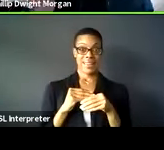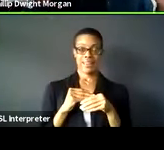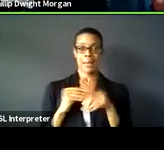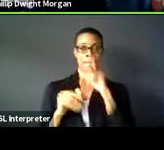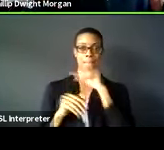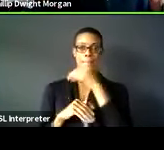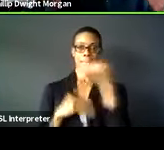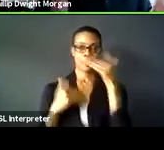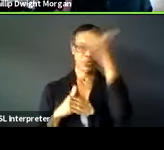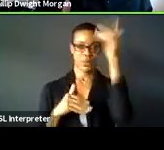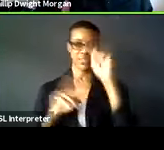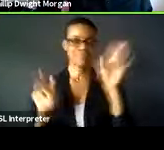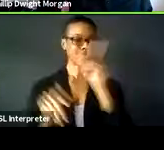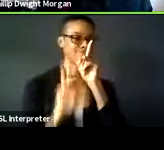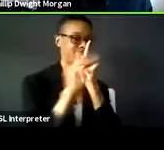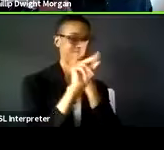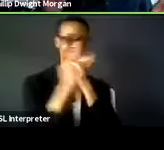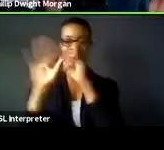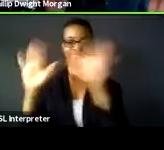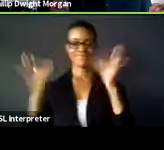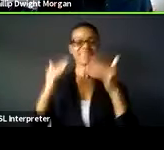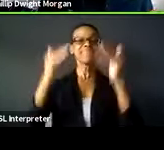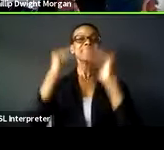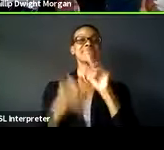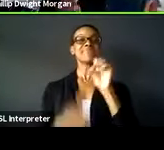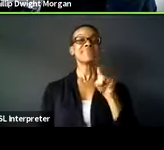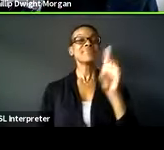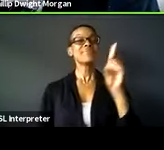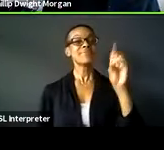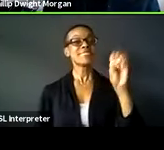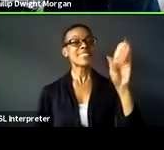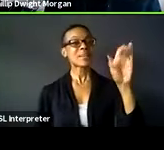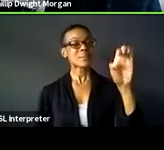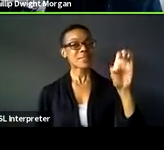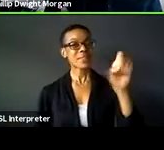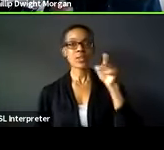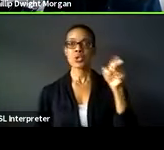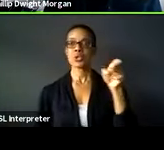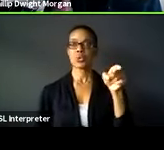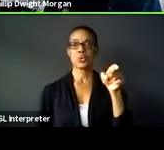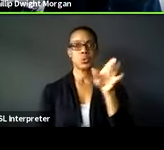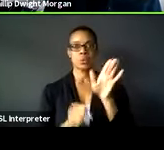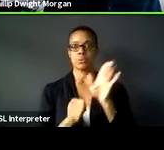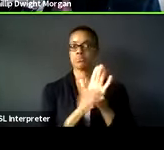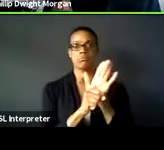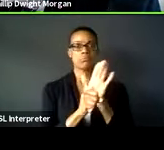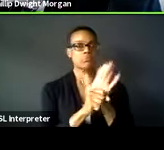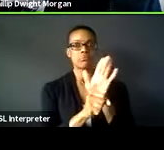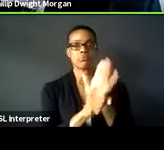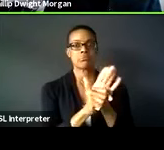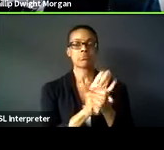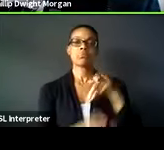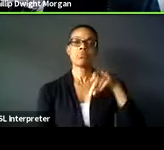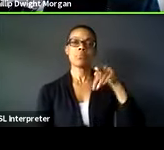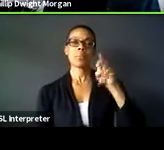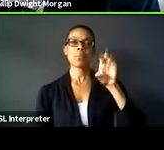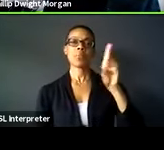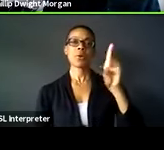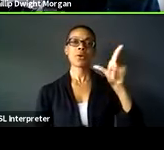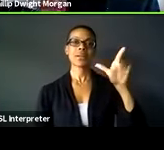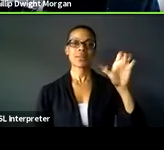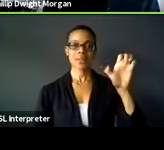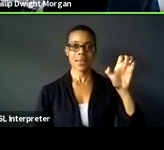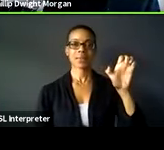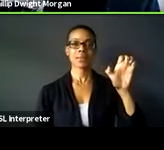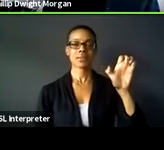Okay, Debbie, you're one of the driving forces behind Parkdale's Queen Victoria Public